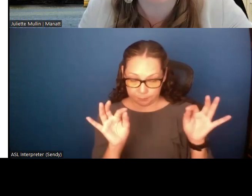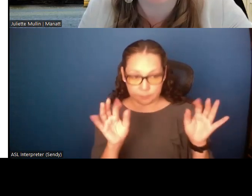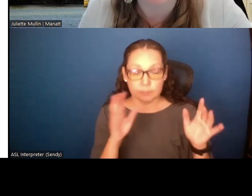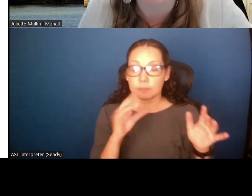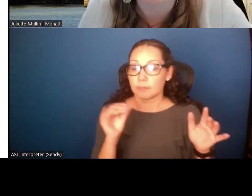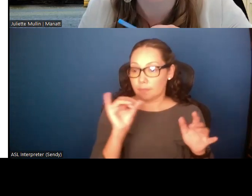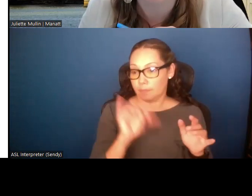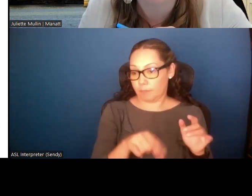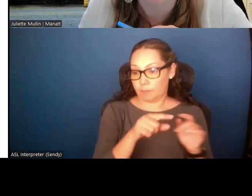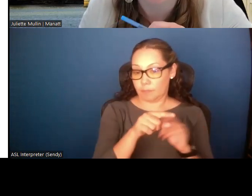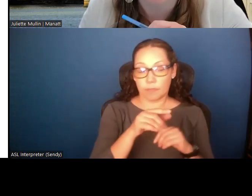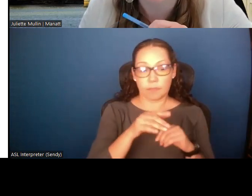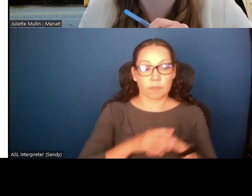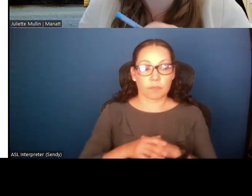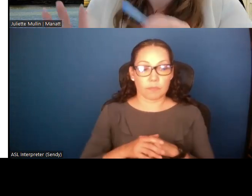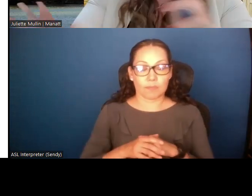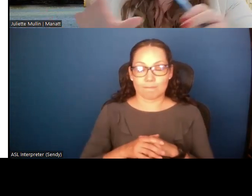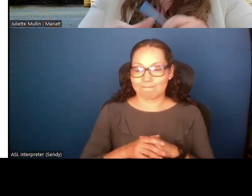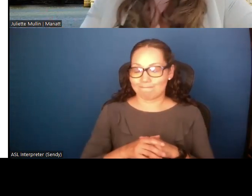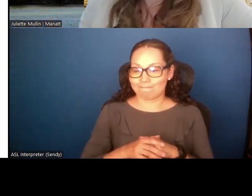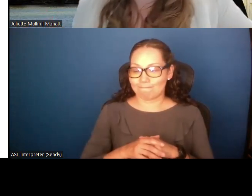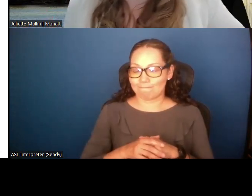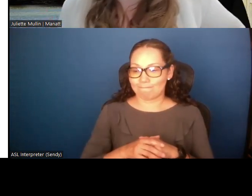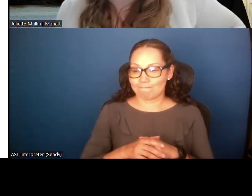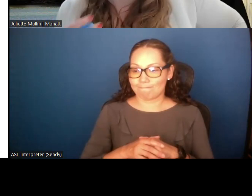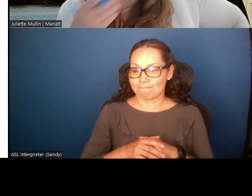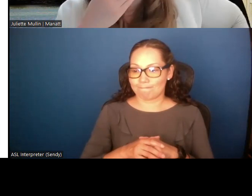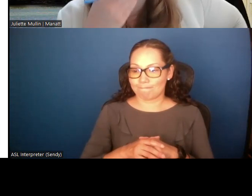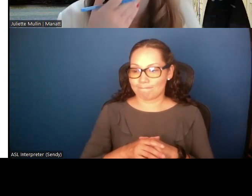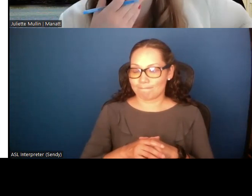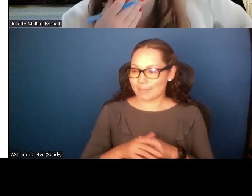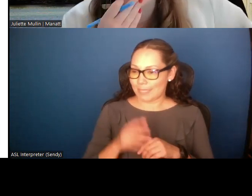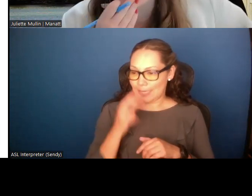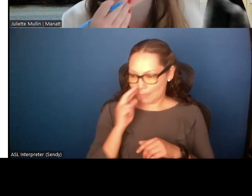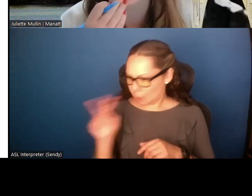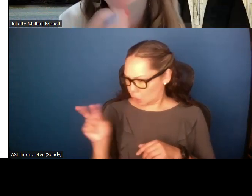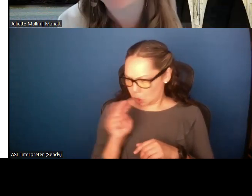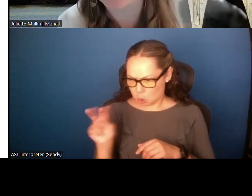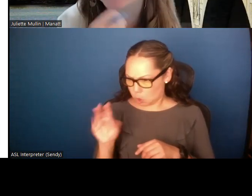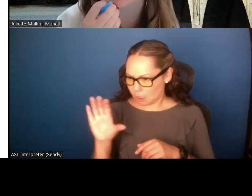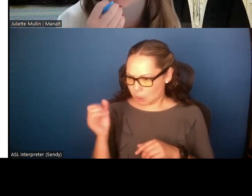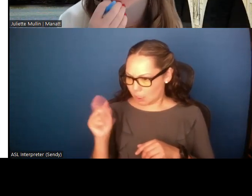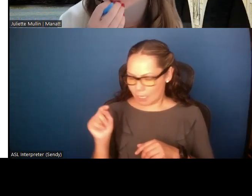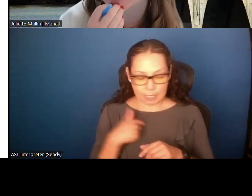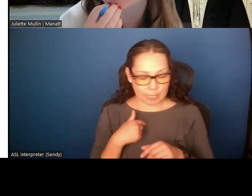is, sorry, looking at the chat at the same time and distracting myself, in a